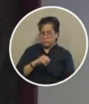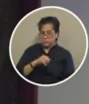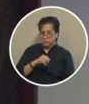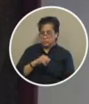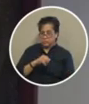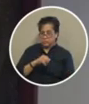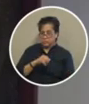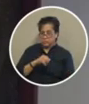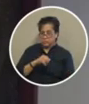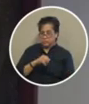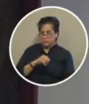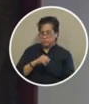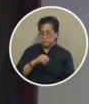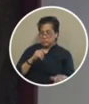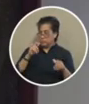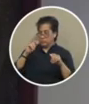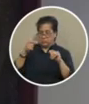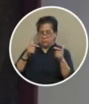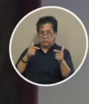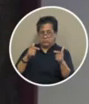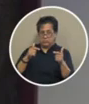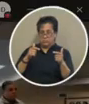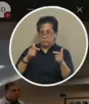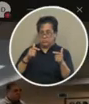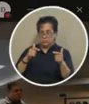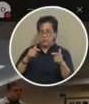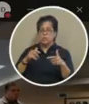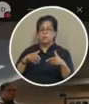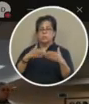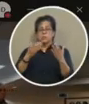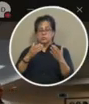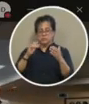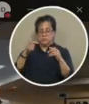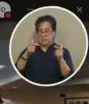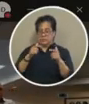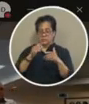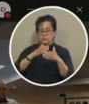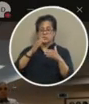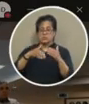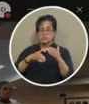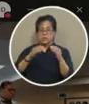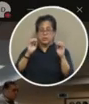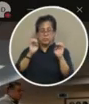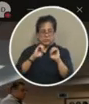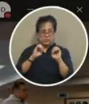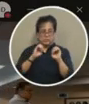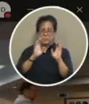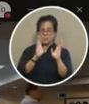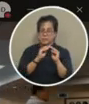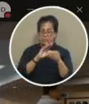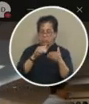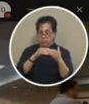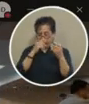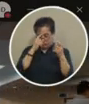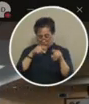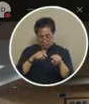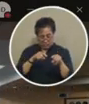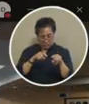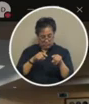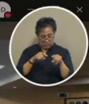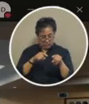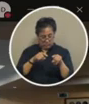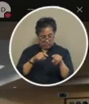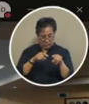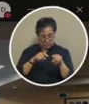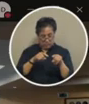Motion to adjourn? Second. Second. There's a motion and a second to adjourn the emergency meeting. All in favor?